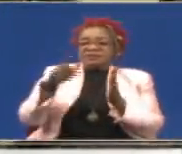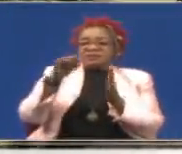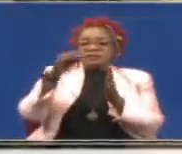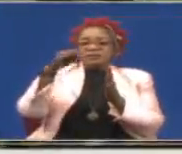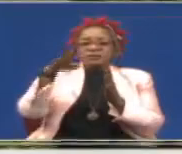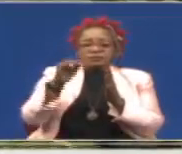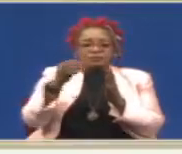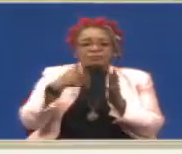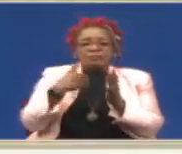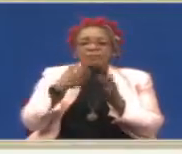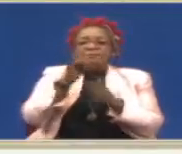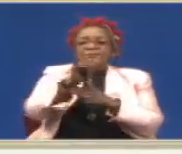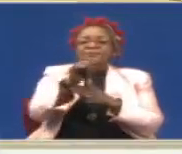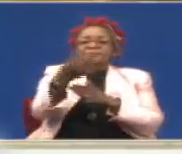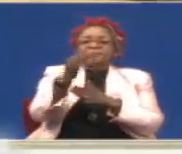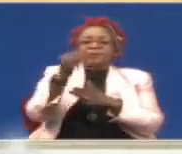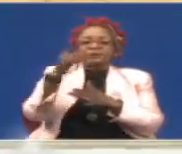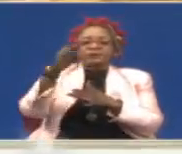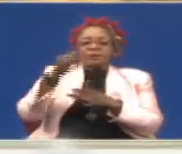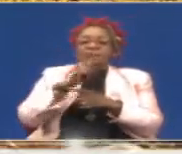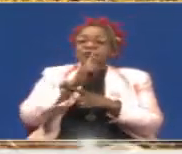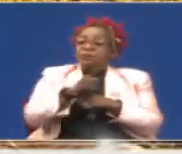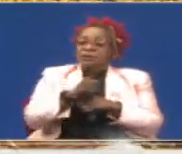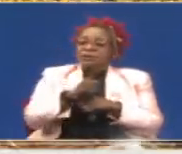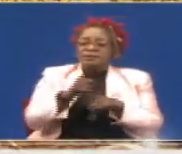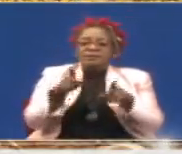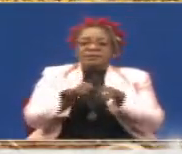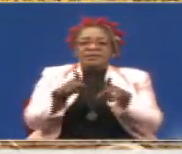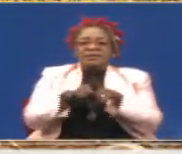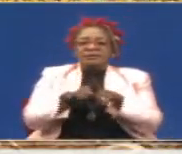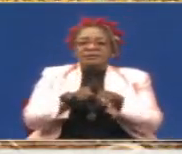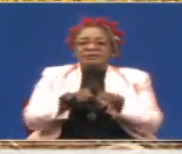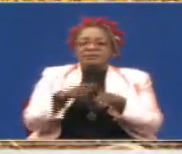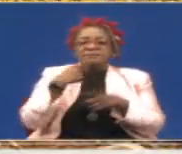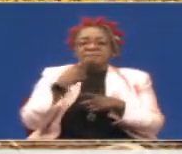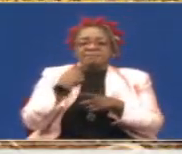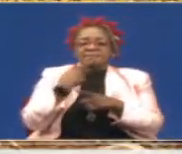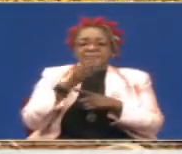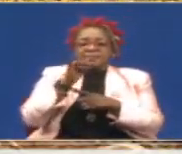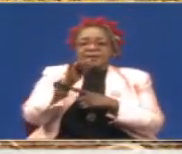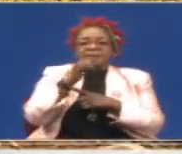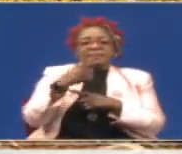slammed brakes on Chiloba's directive, has directed the matter